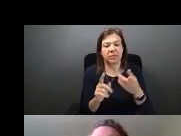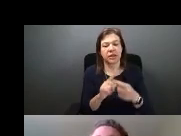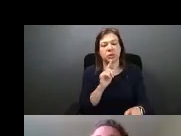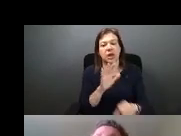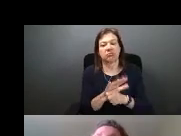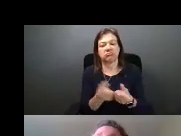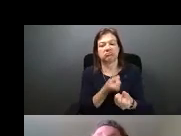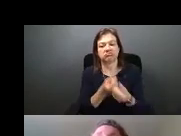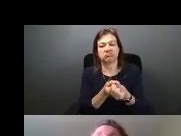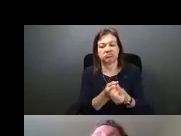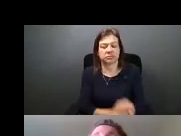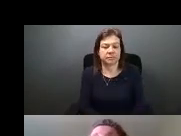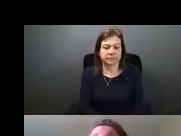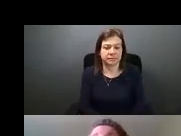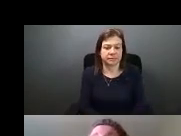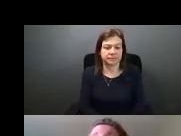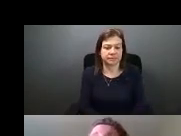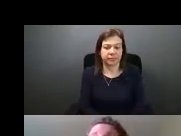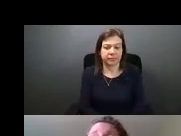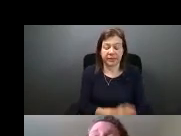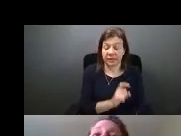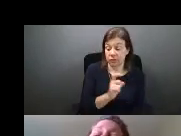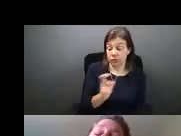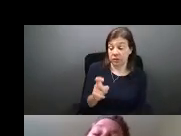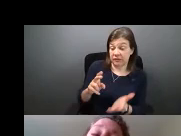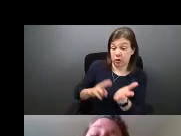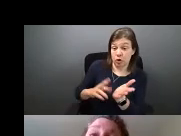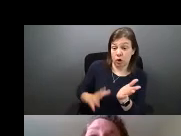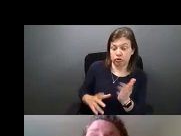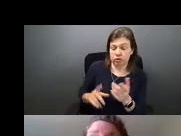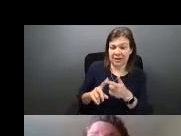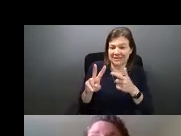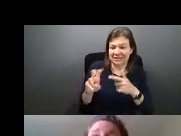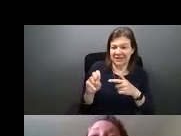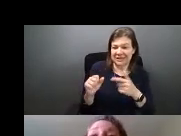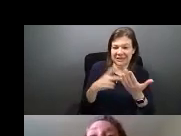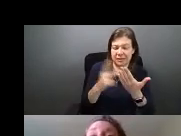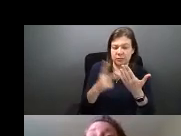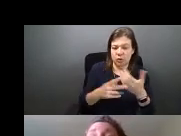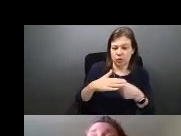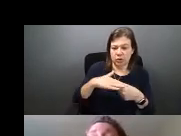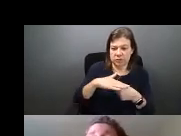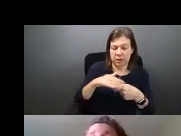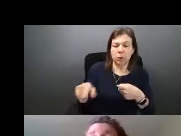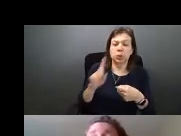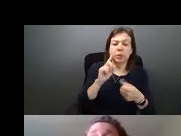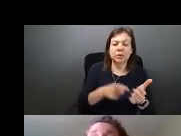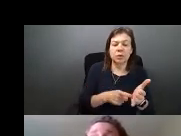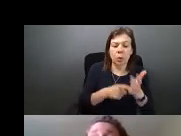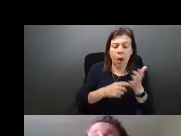to. If you are awarded a contract to be a VSA program site, you will be required to meet this